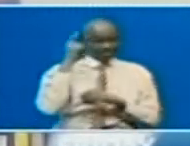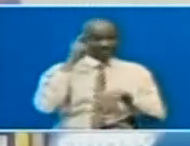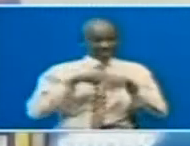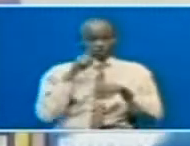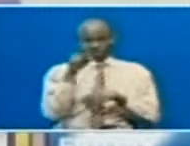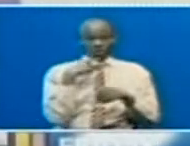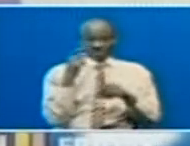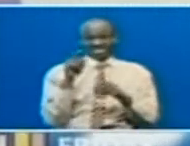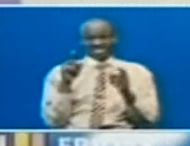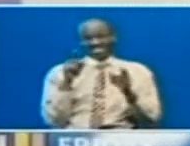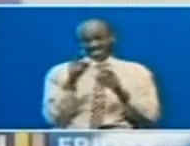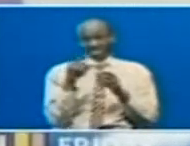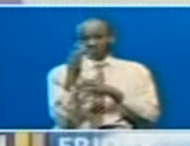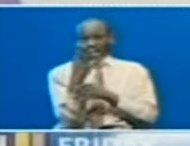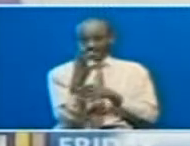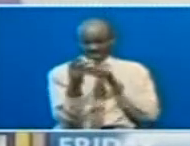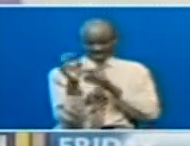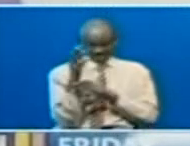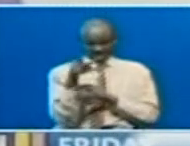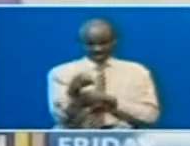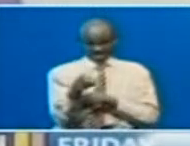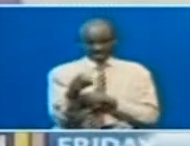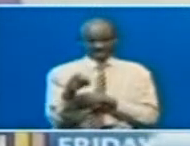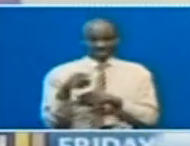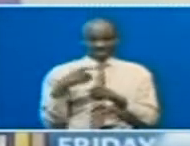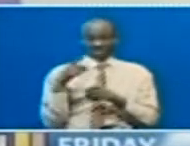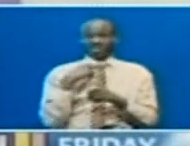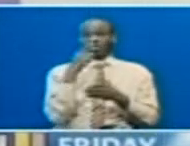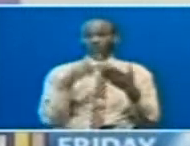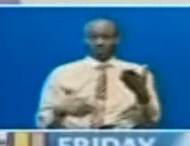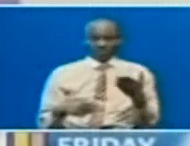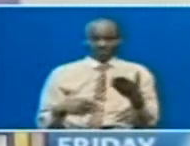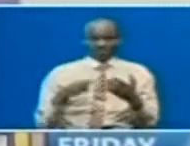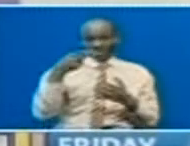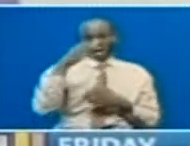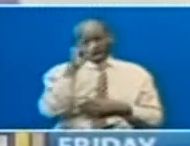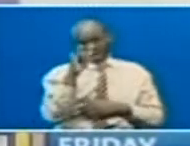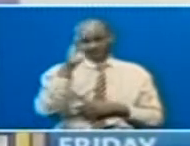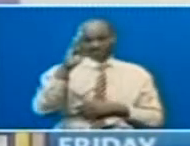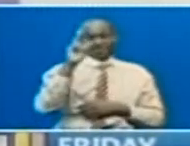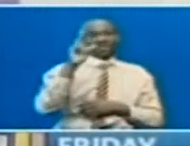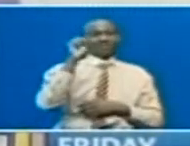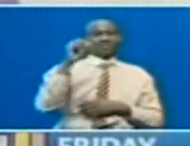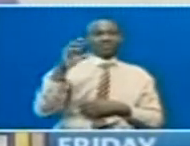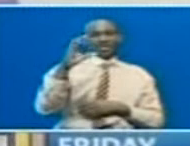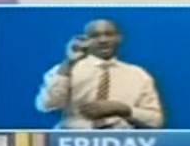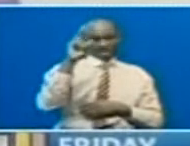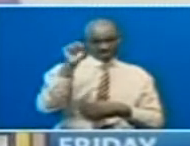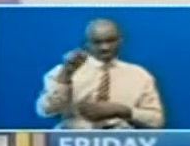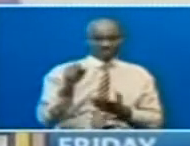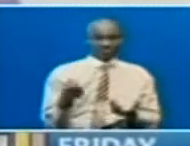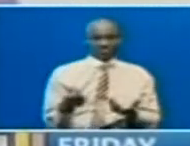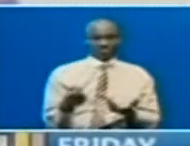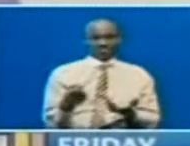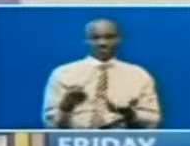this tropical plant, the tropical plant is also pronounced as hibiscus or